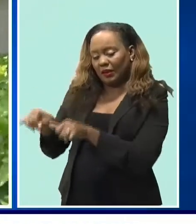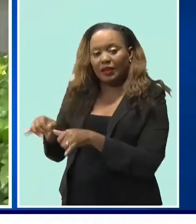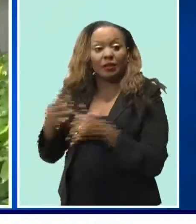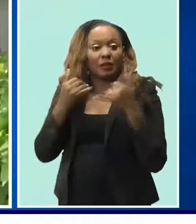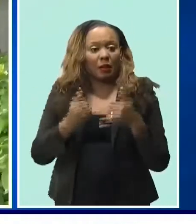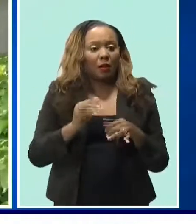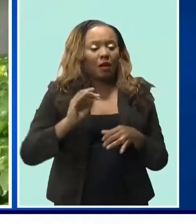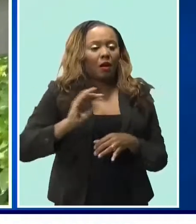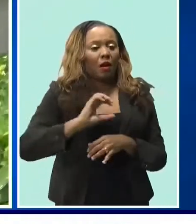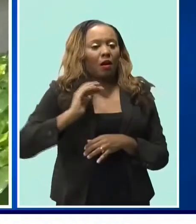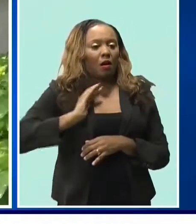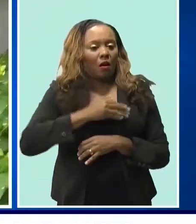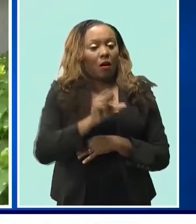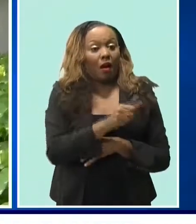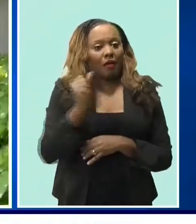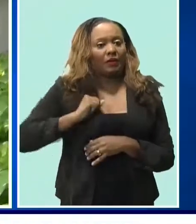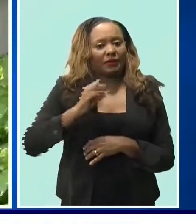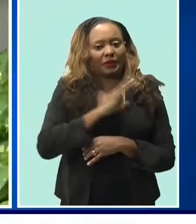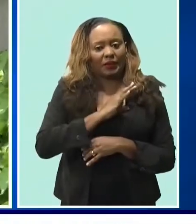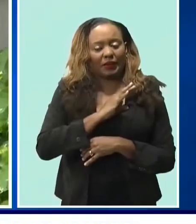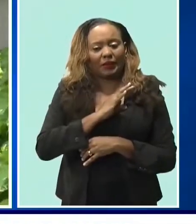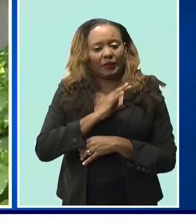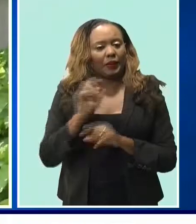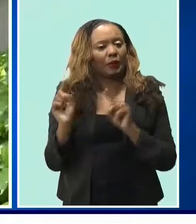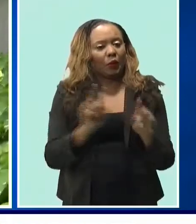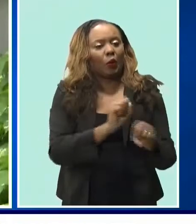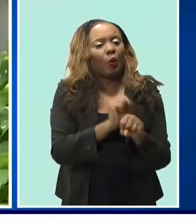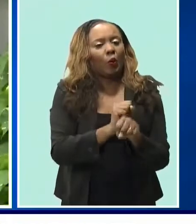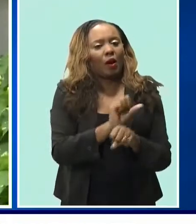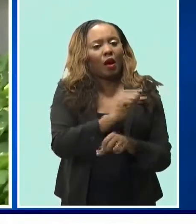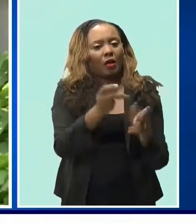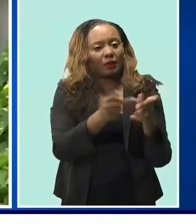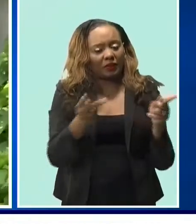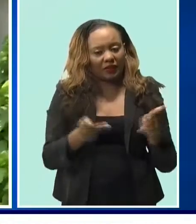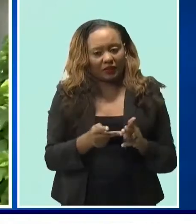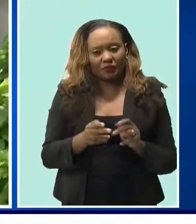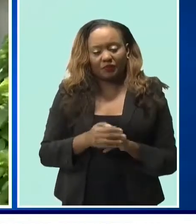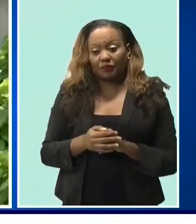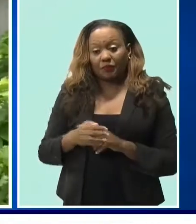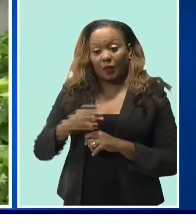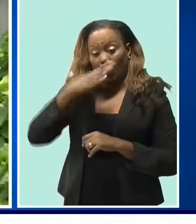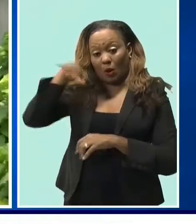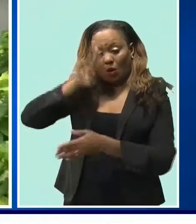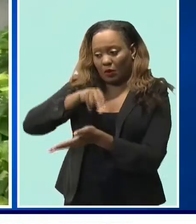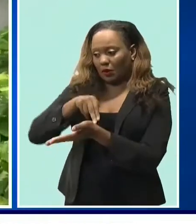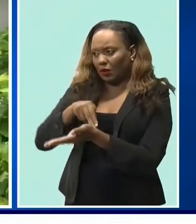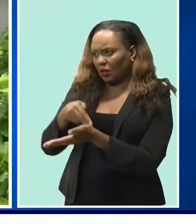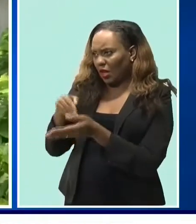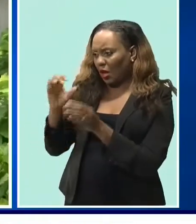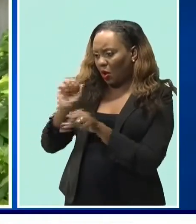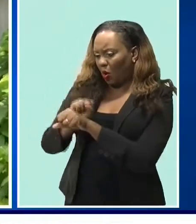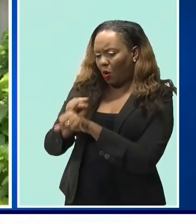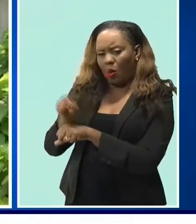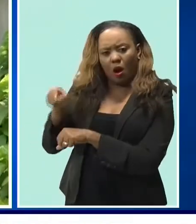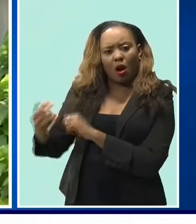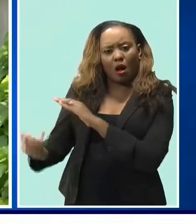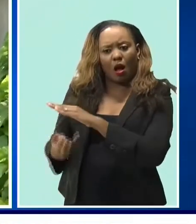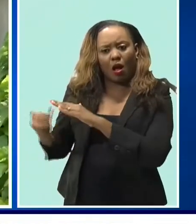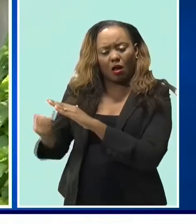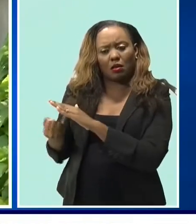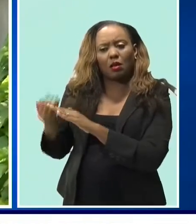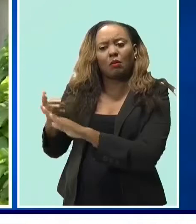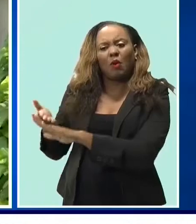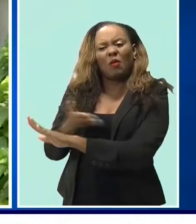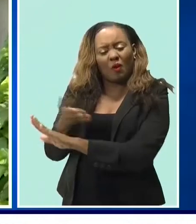now working elsewhere. And because they have worked in isolation and other initiatives, they're ready and